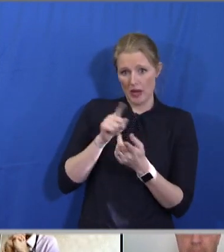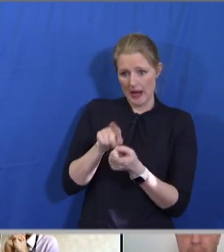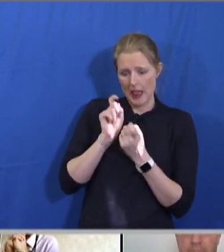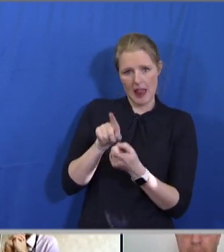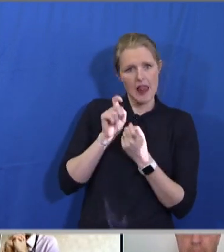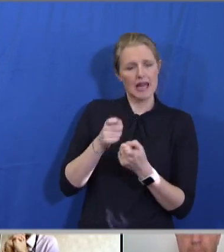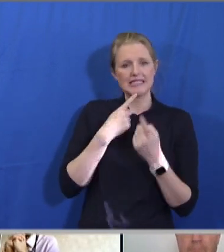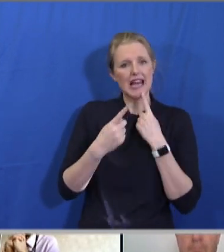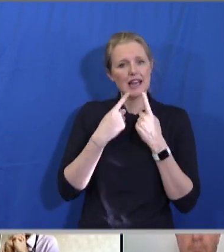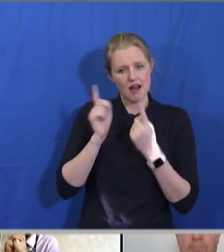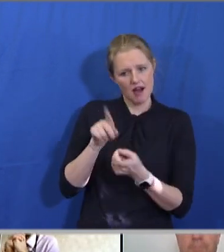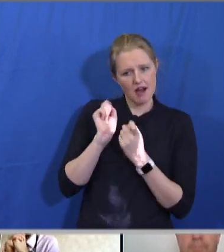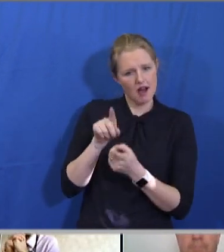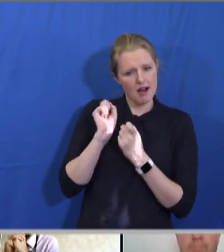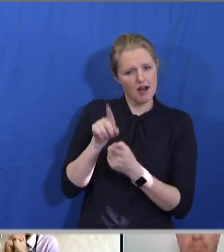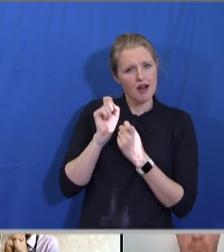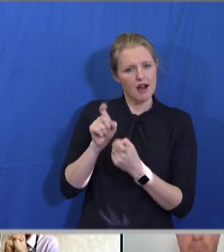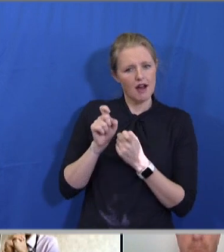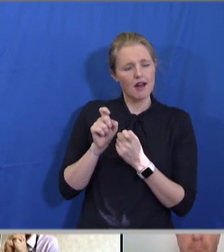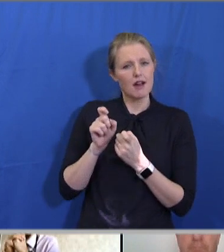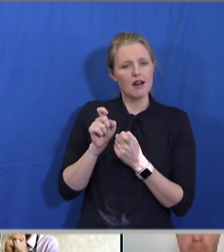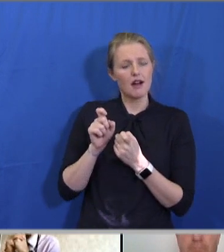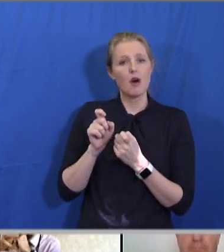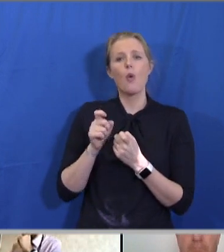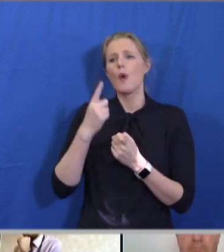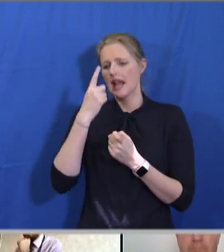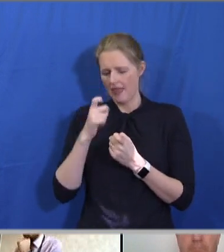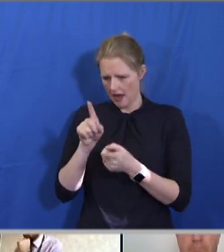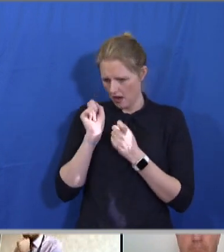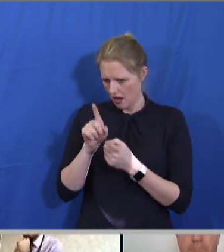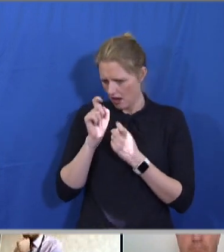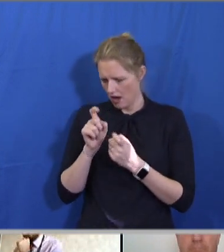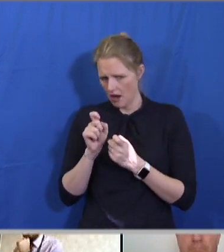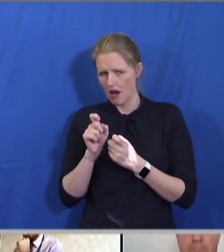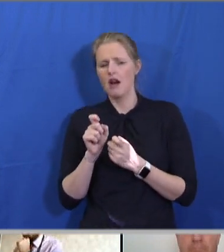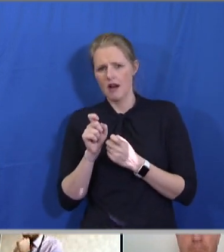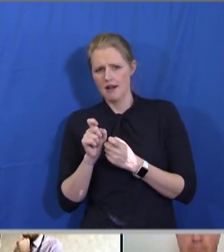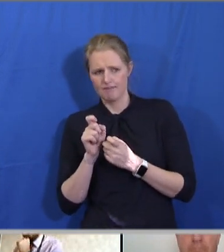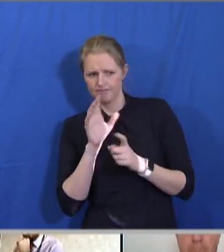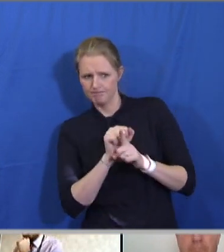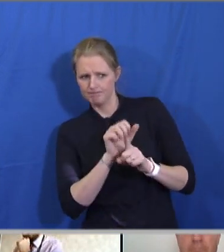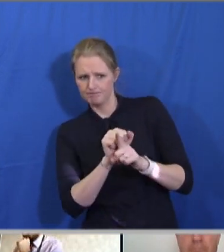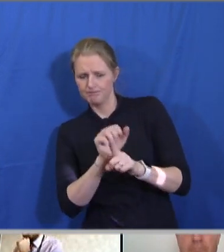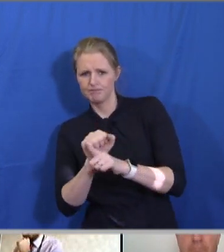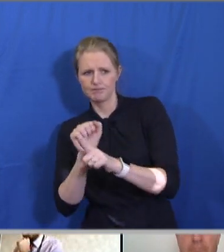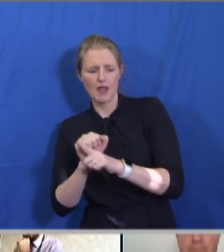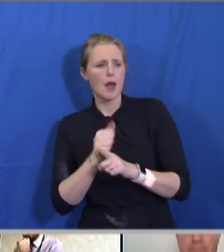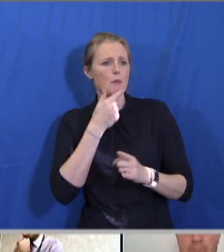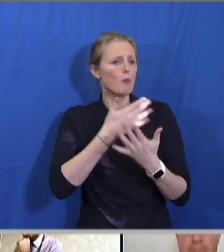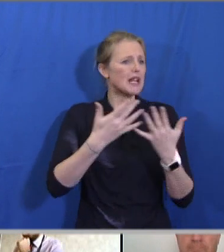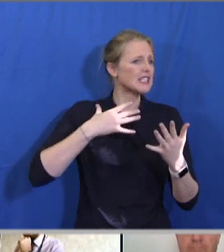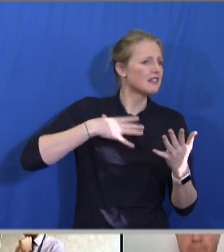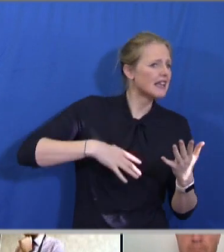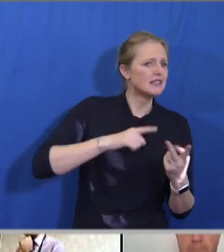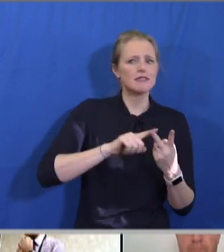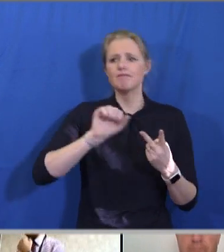to allow us to drill down into regards to population needs, health needs, or the ability for early interventions as well. So it's